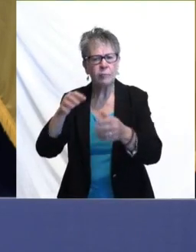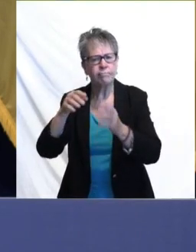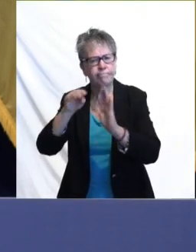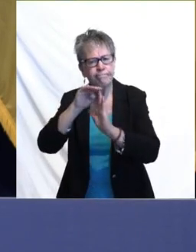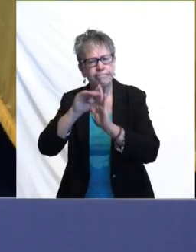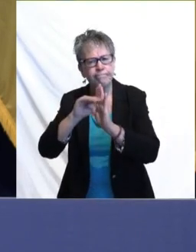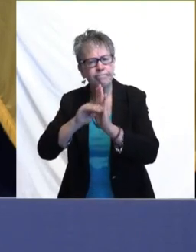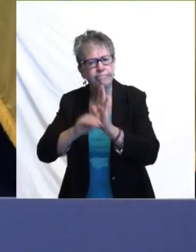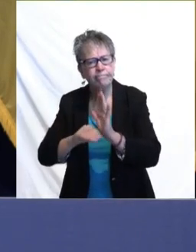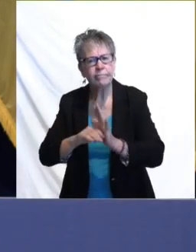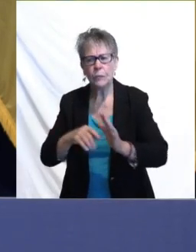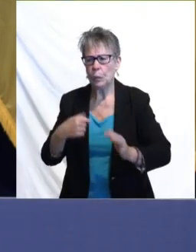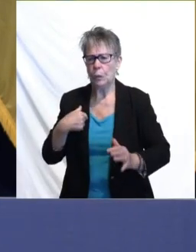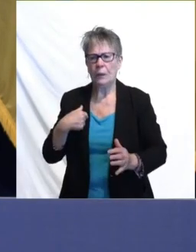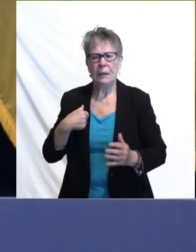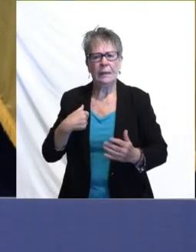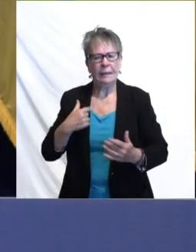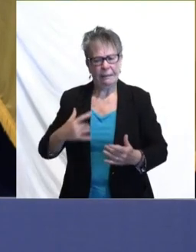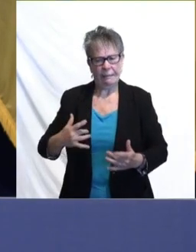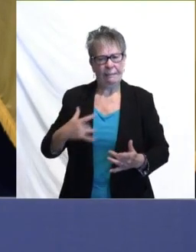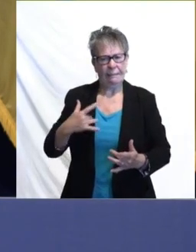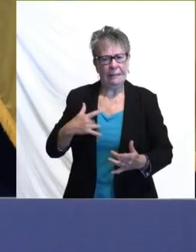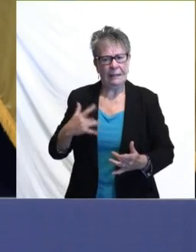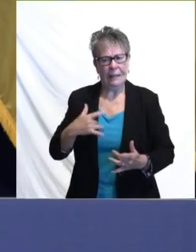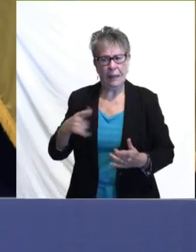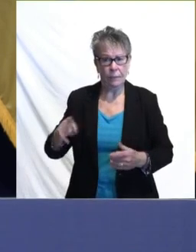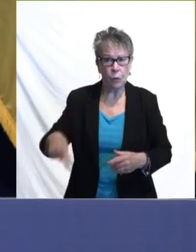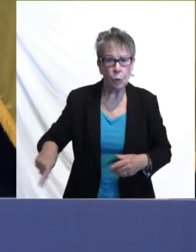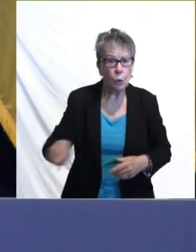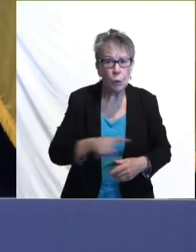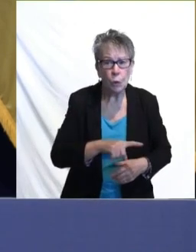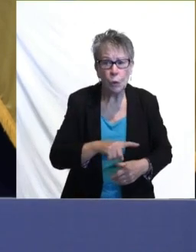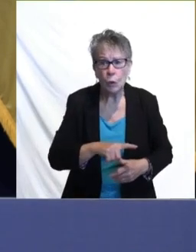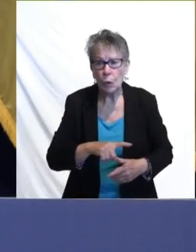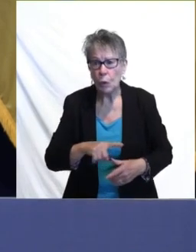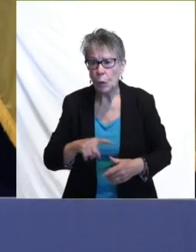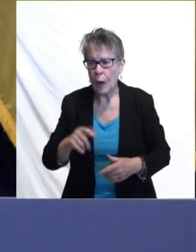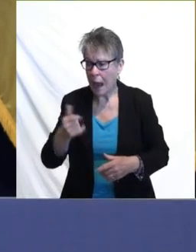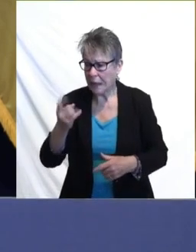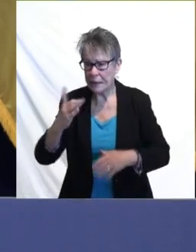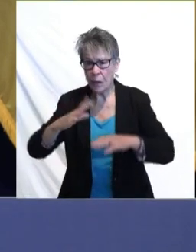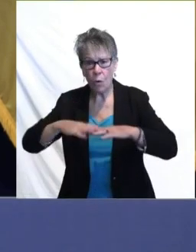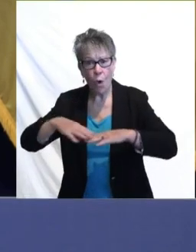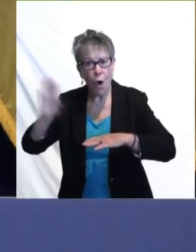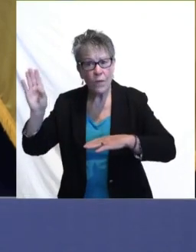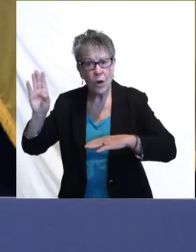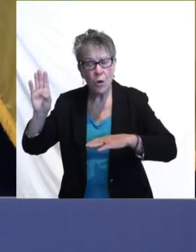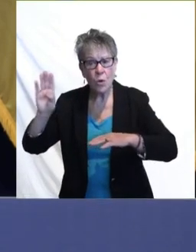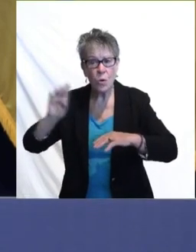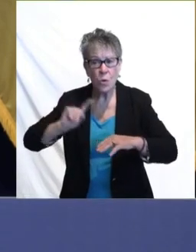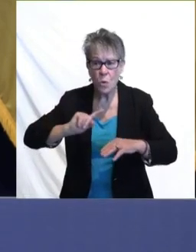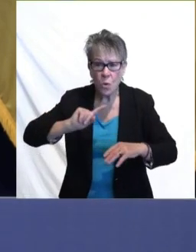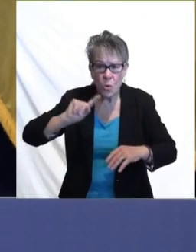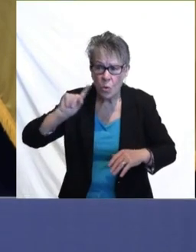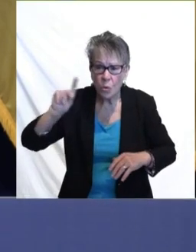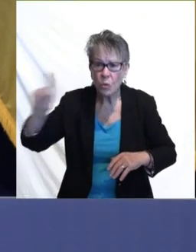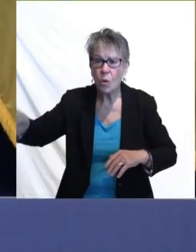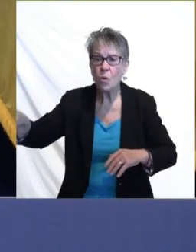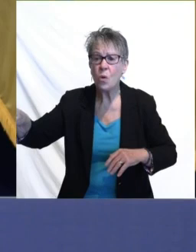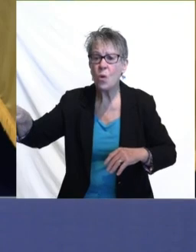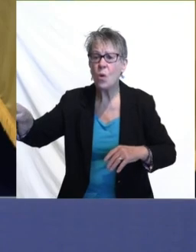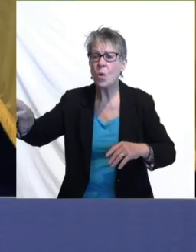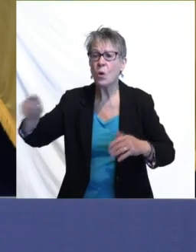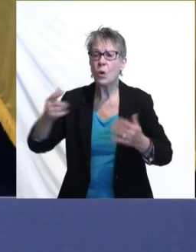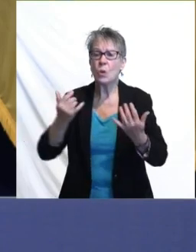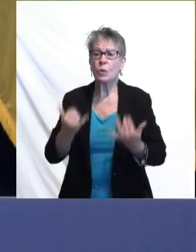6 months out or 2 months out in the J&J case and you're 18 and up, go get them. You've probably read between the lines, that's kind of what I'm saying